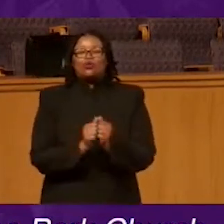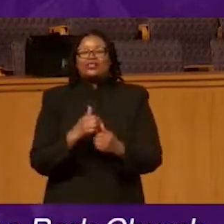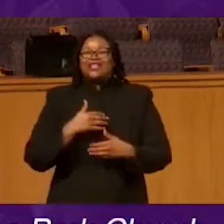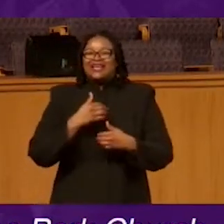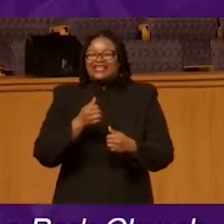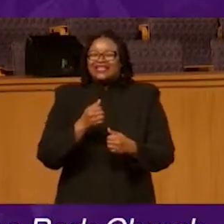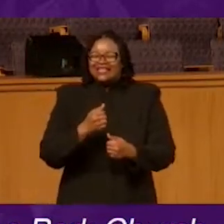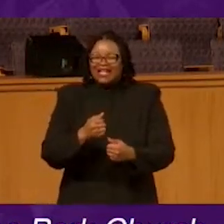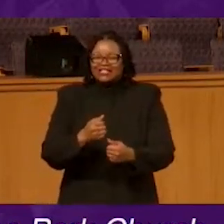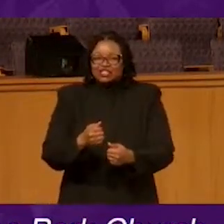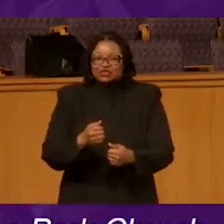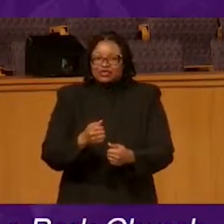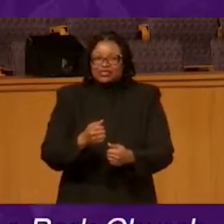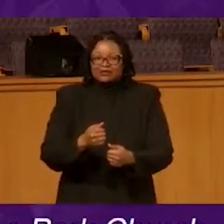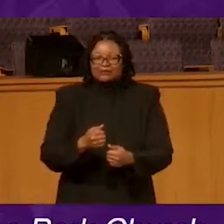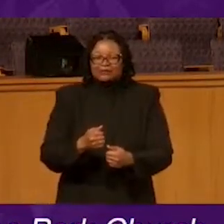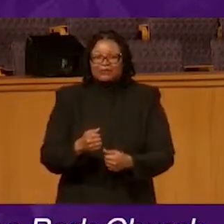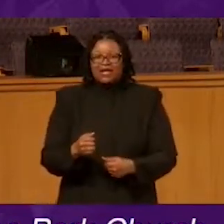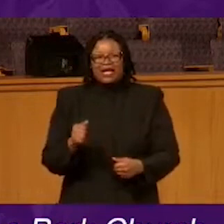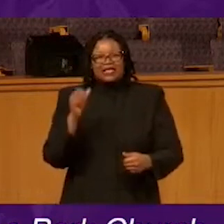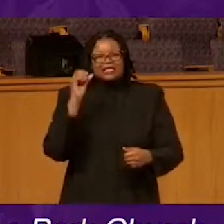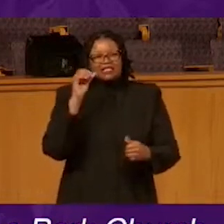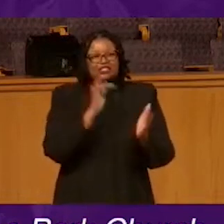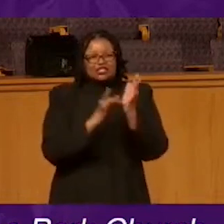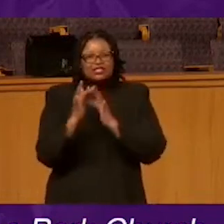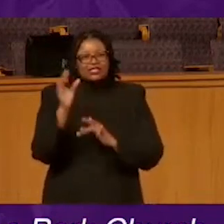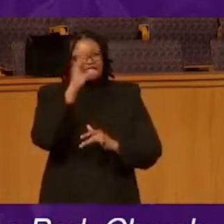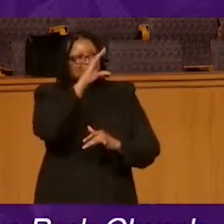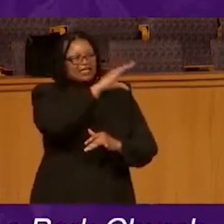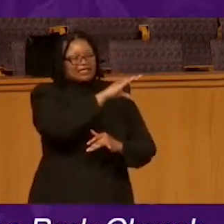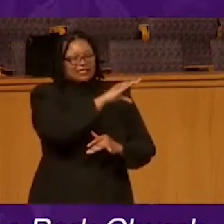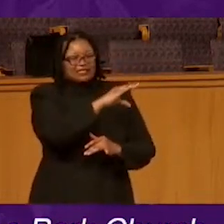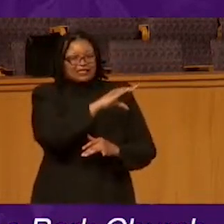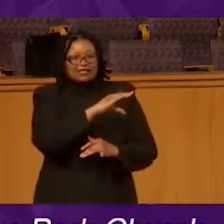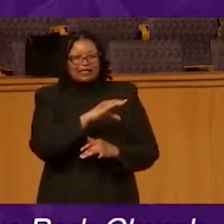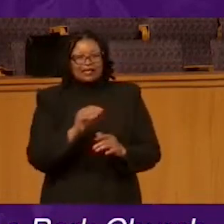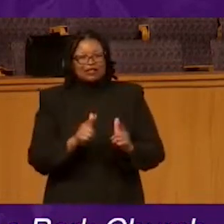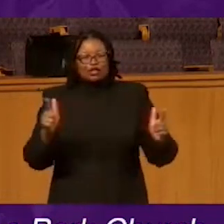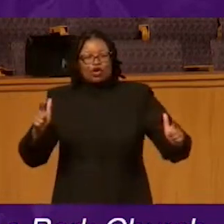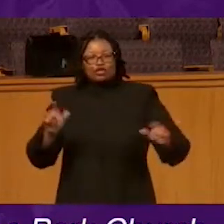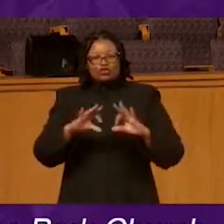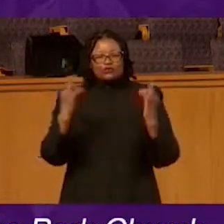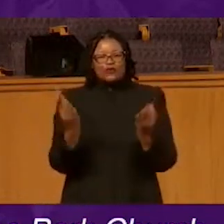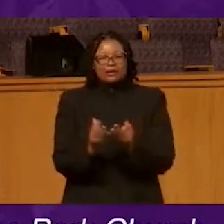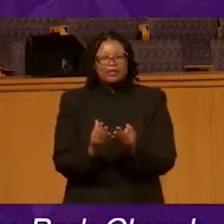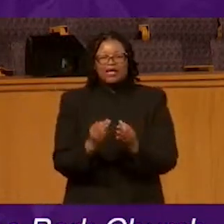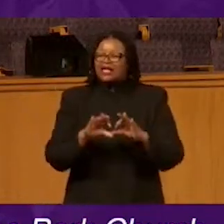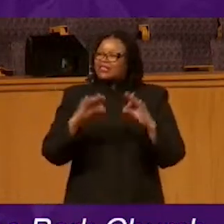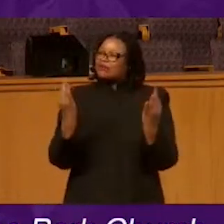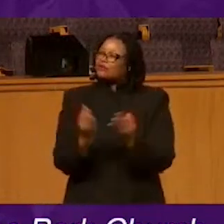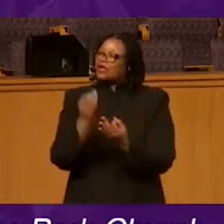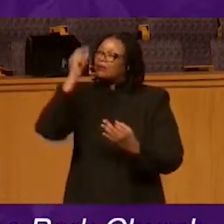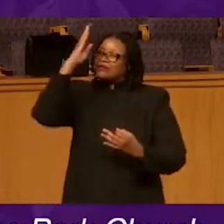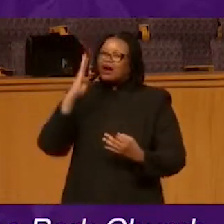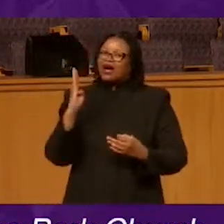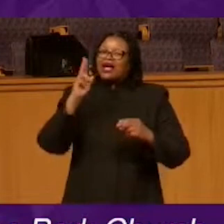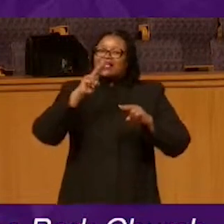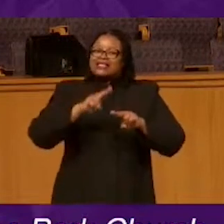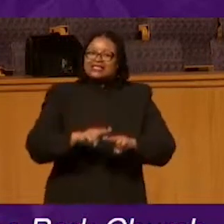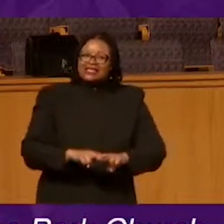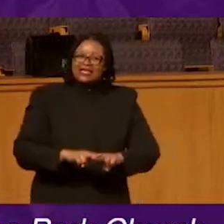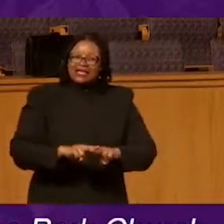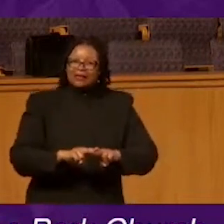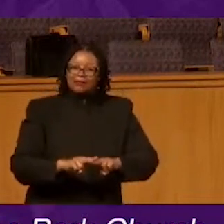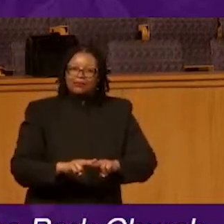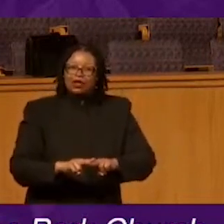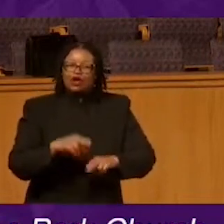Jesus asserts the context of a larger family. It's the family of God, sitting on the inside are brothers